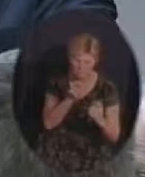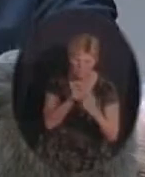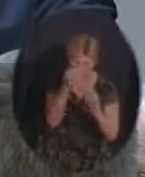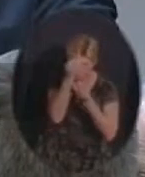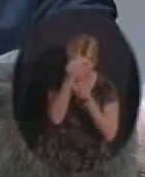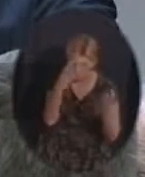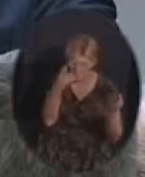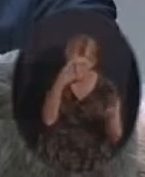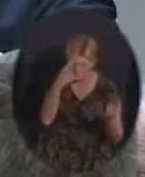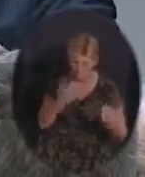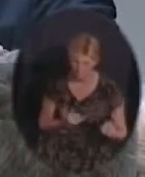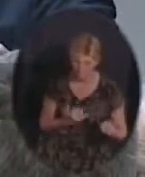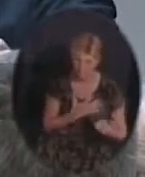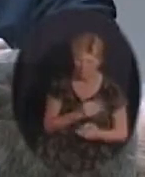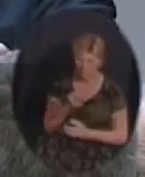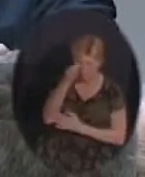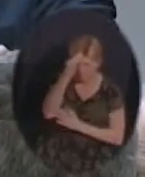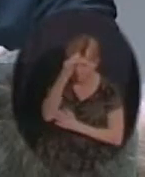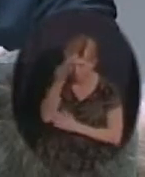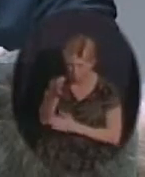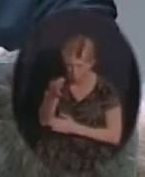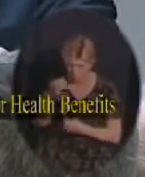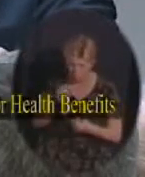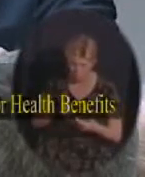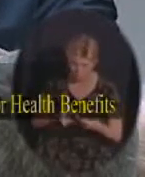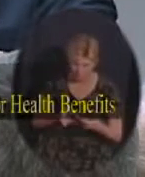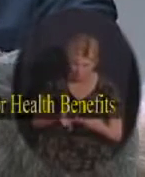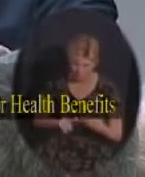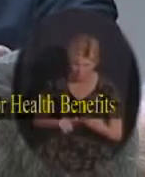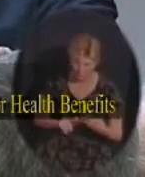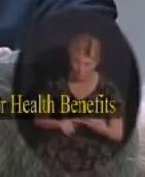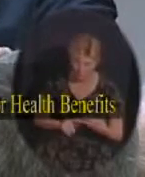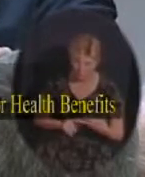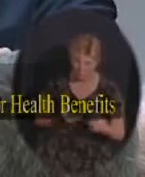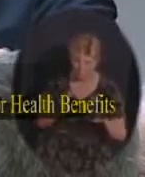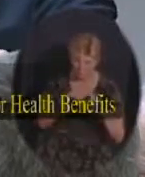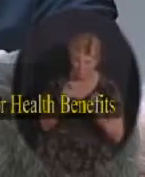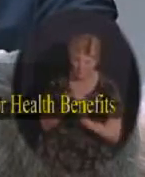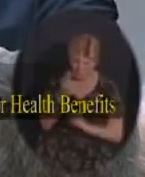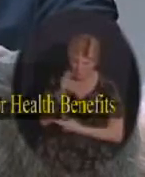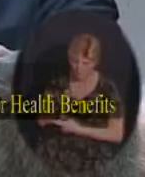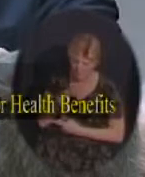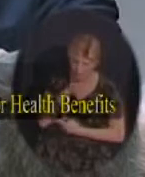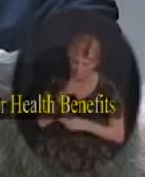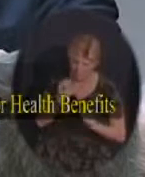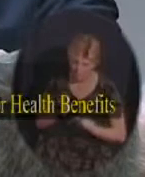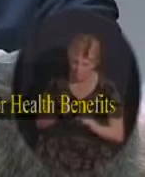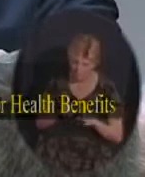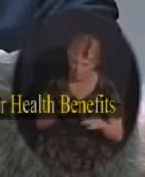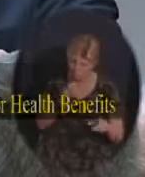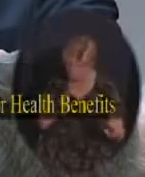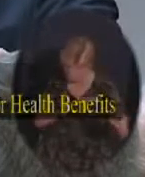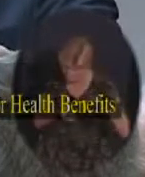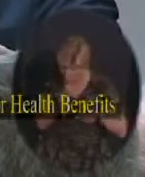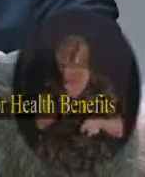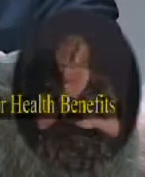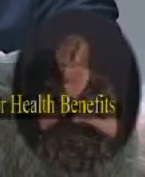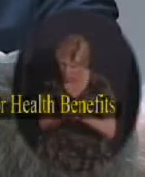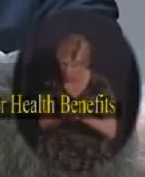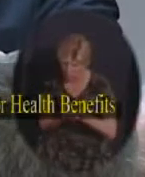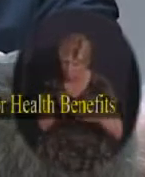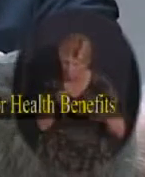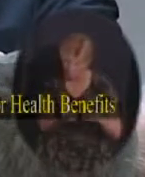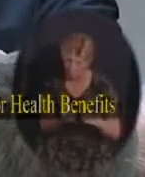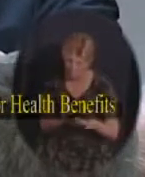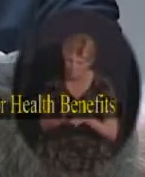future, for the district to be able to monitor those services throughout the year, and from that, you can make a decision if they're providing